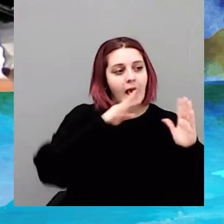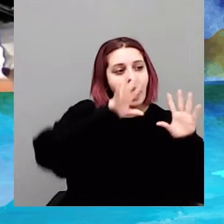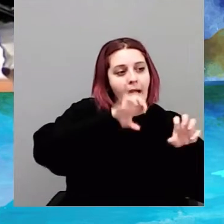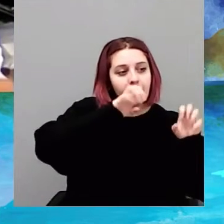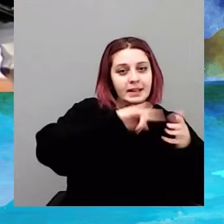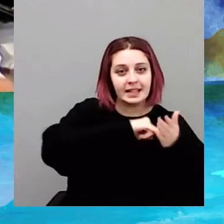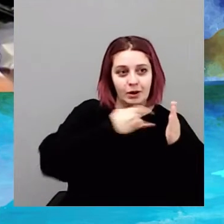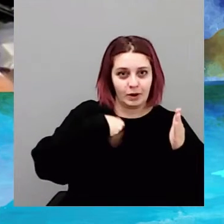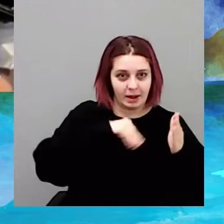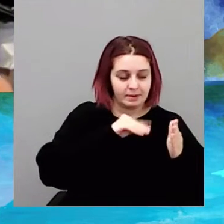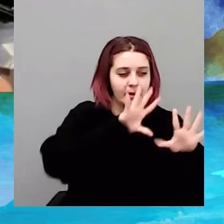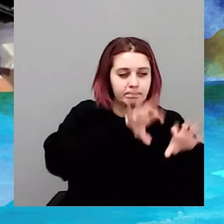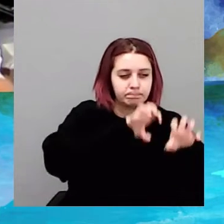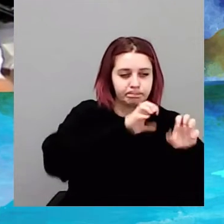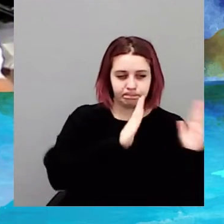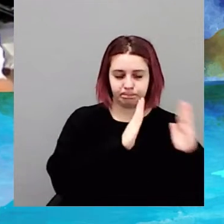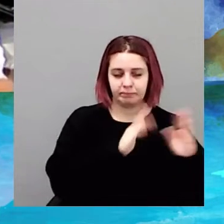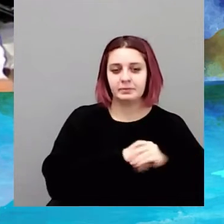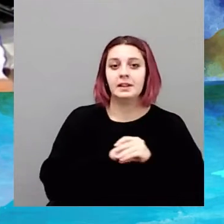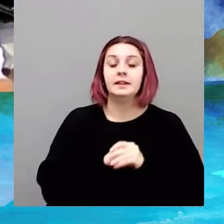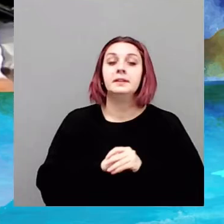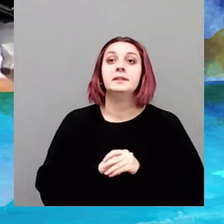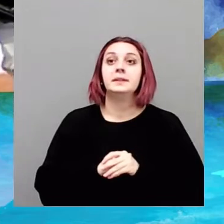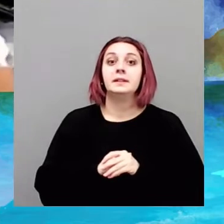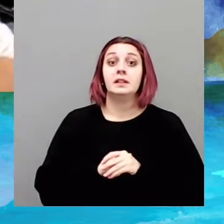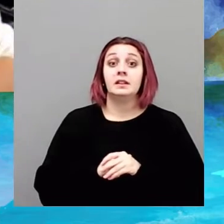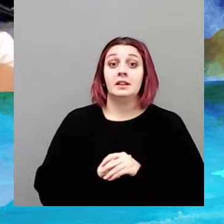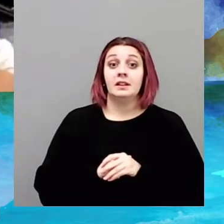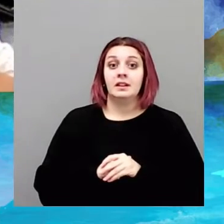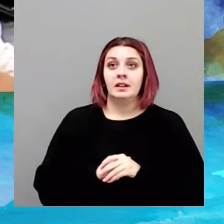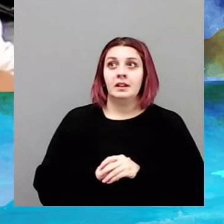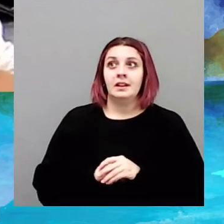2012, 2015, and that's when I started learning about this technology.